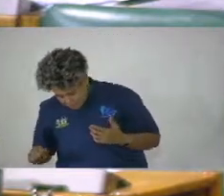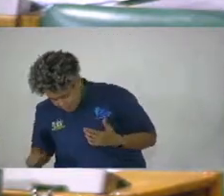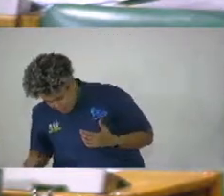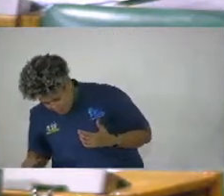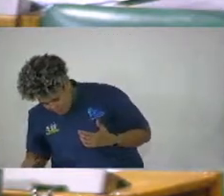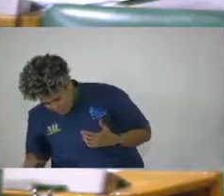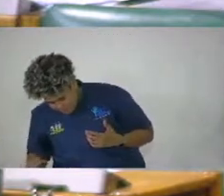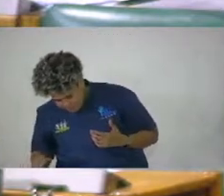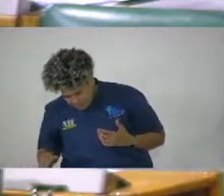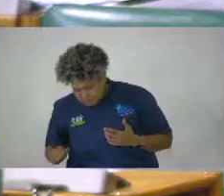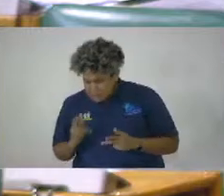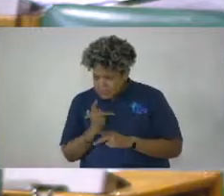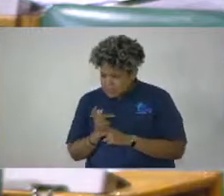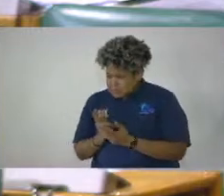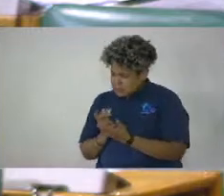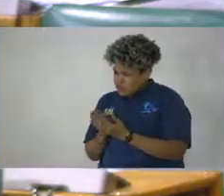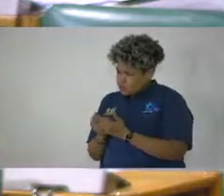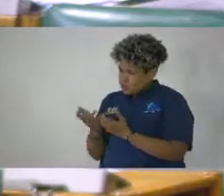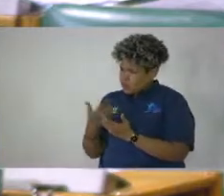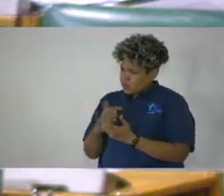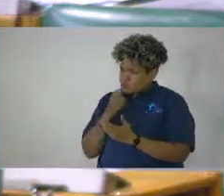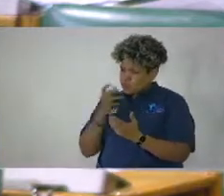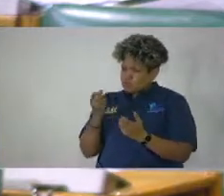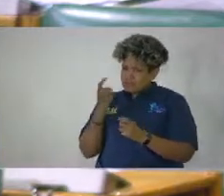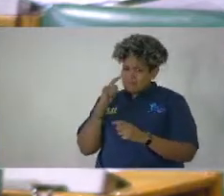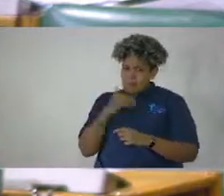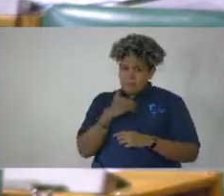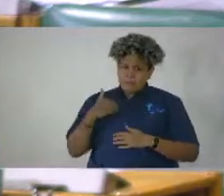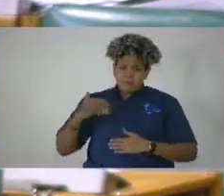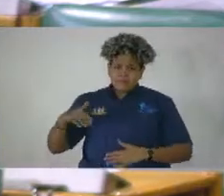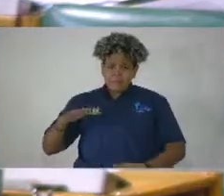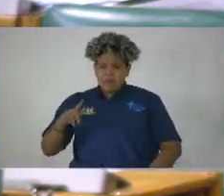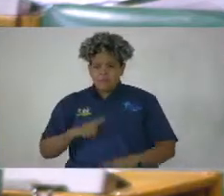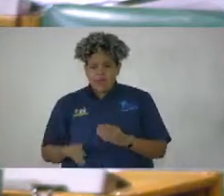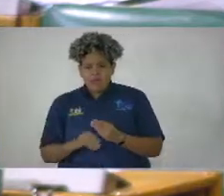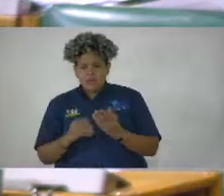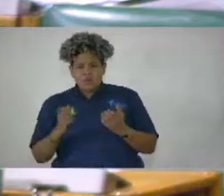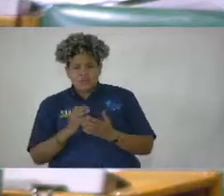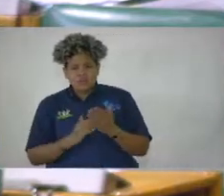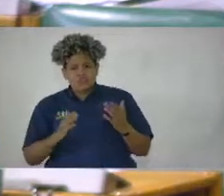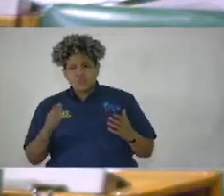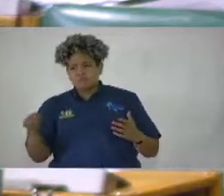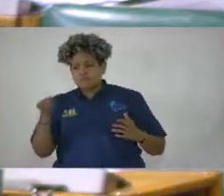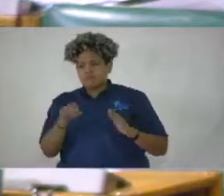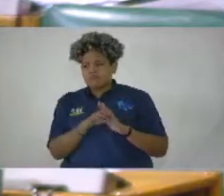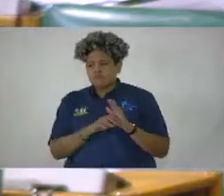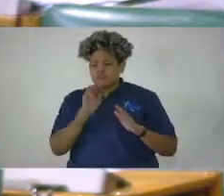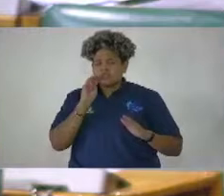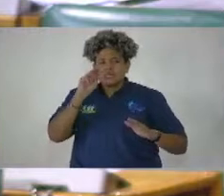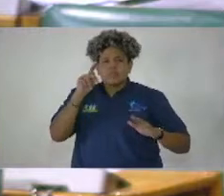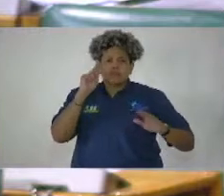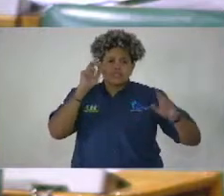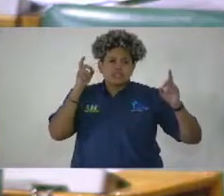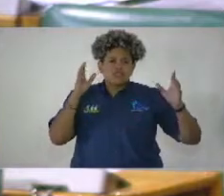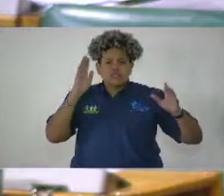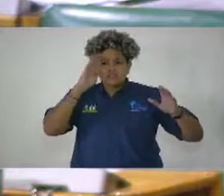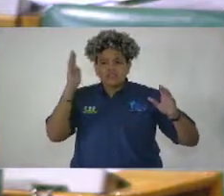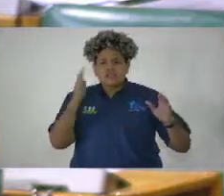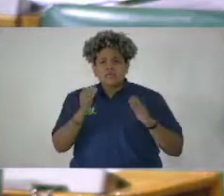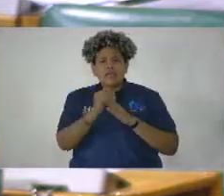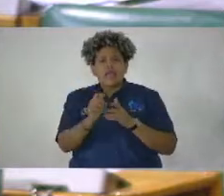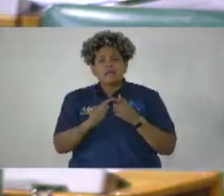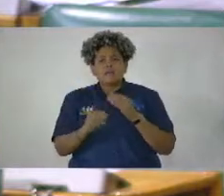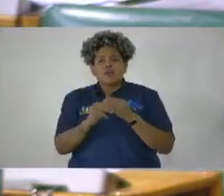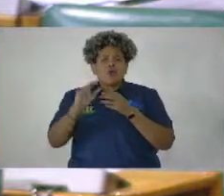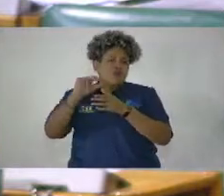which is in keeping with what we were receiving from members of parliament, that they wanted some of the spark proceeds to be MP directed. And the hurricane